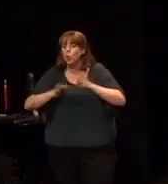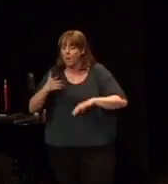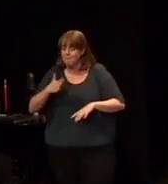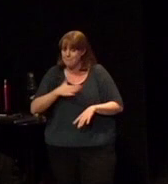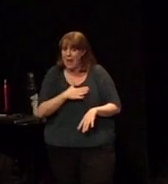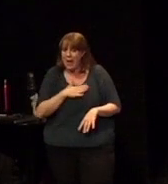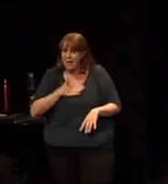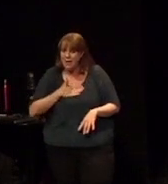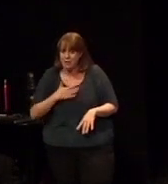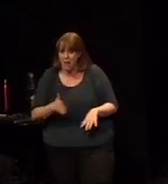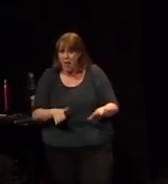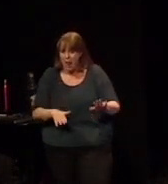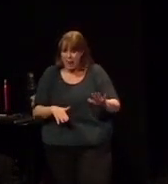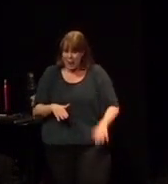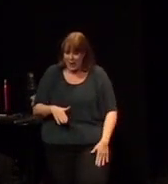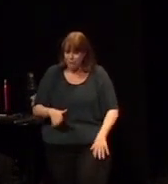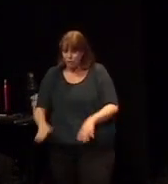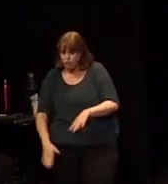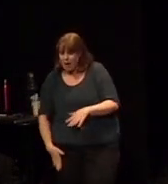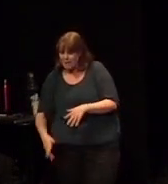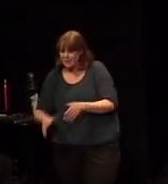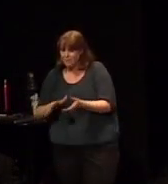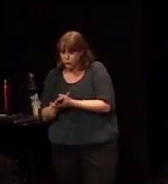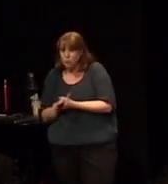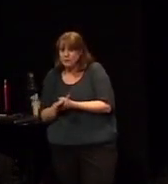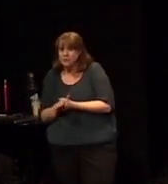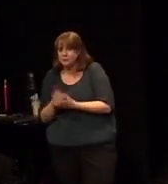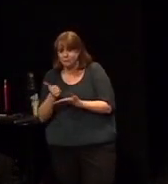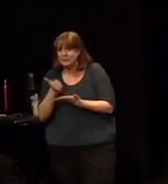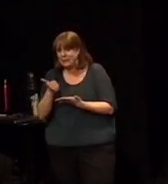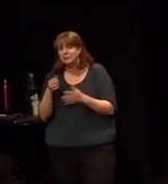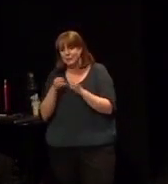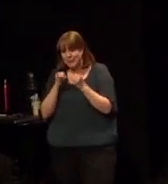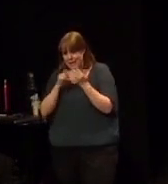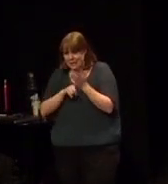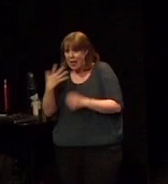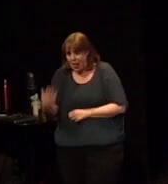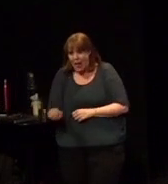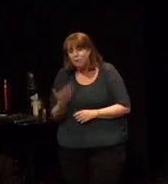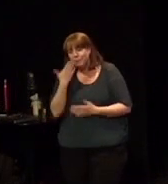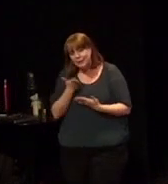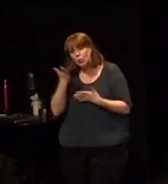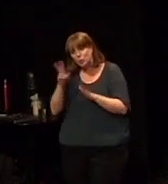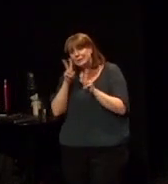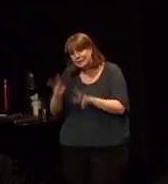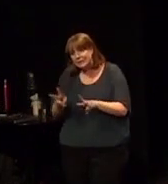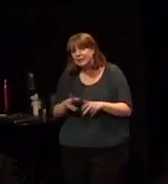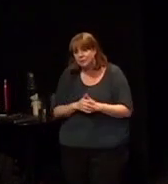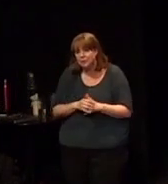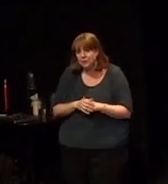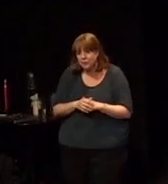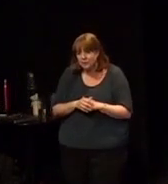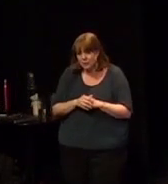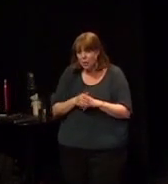they have fantastically integrated BSL. So please go and see it. That's